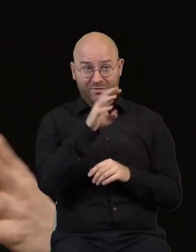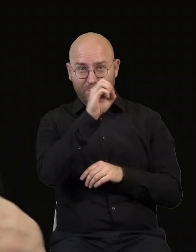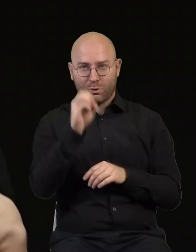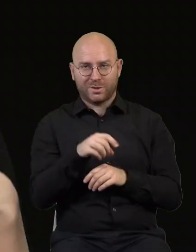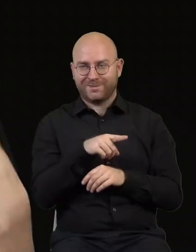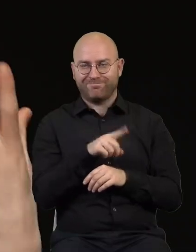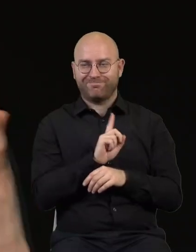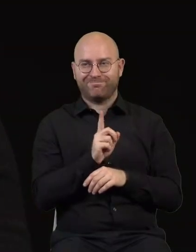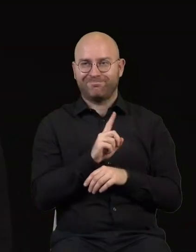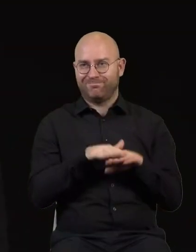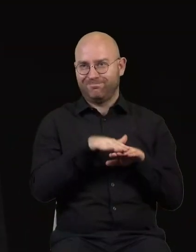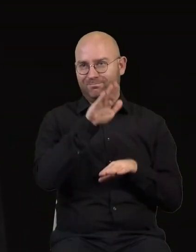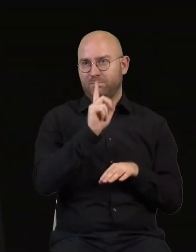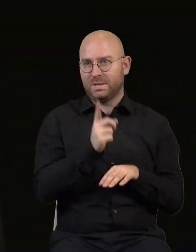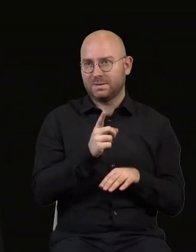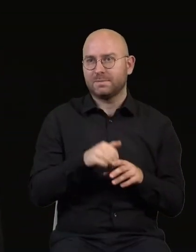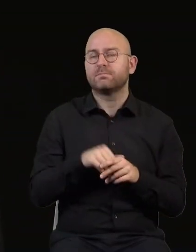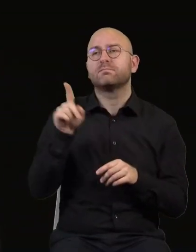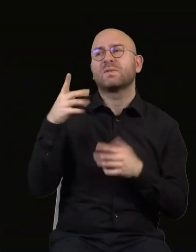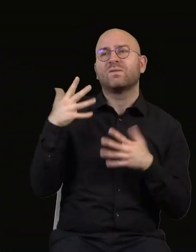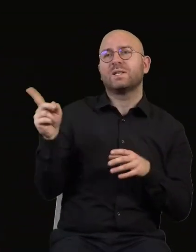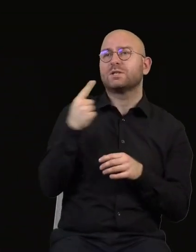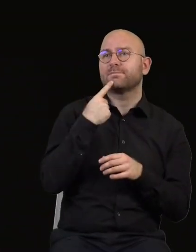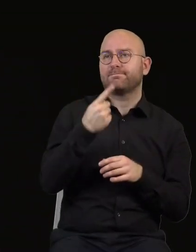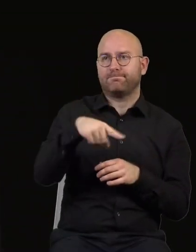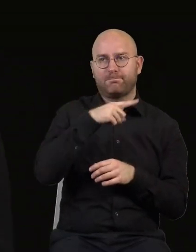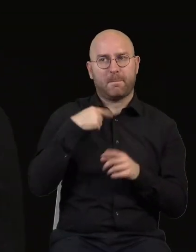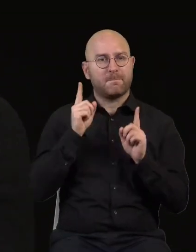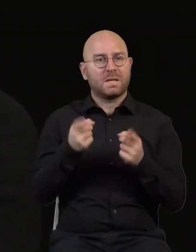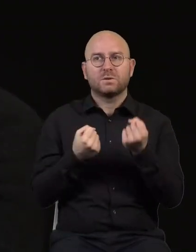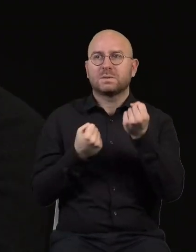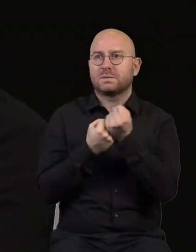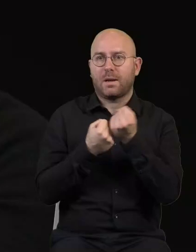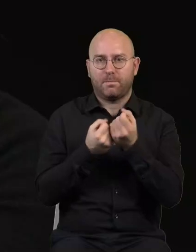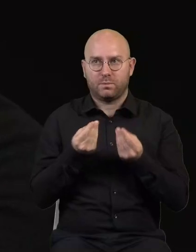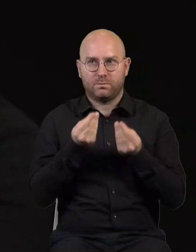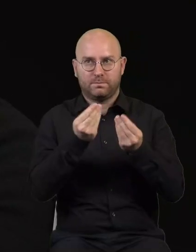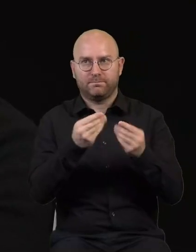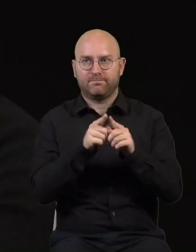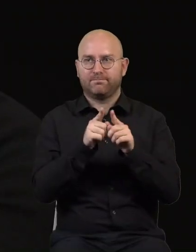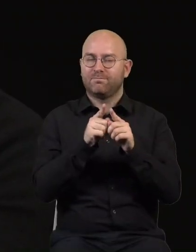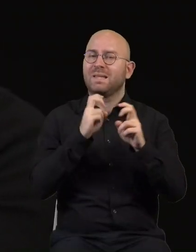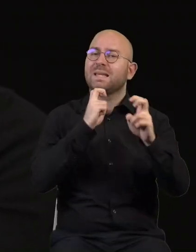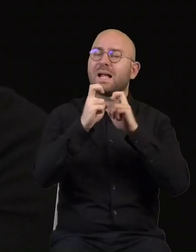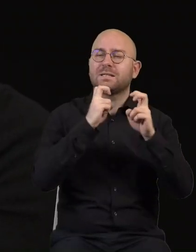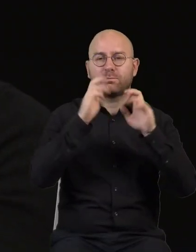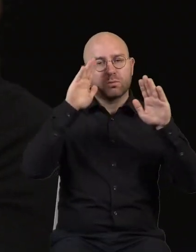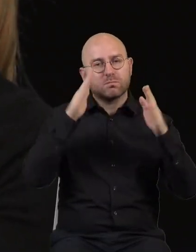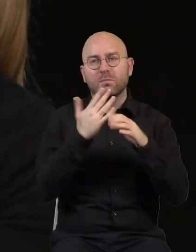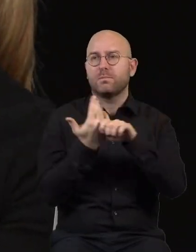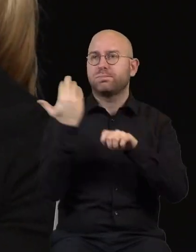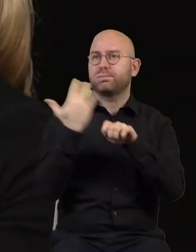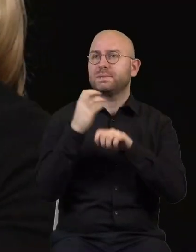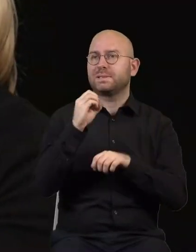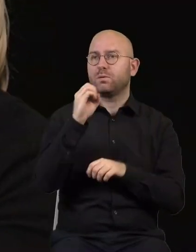zero-emission vehicles. I think there also we have opportunities, and I know that Poland is also thinking about a